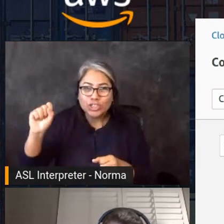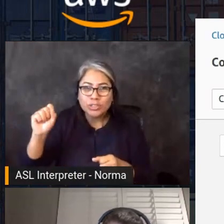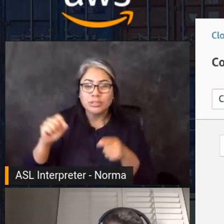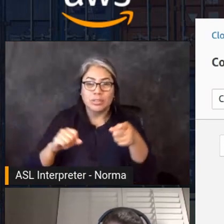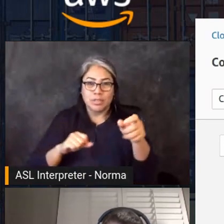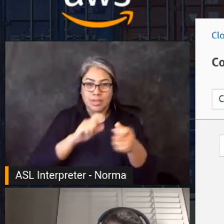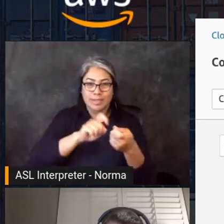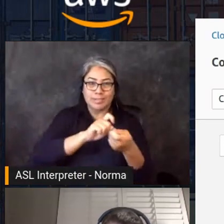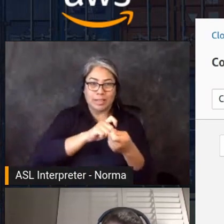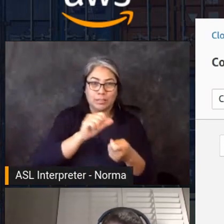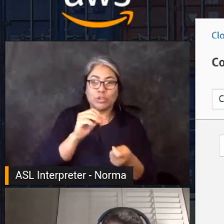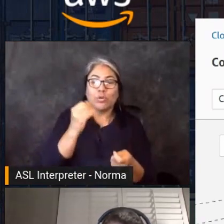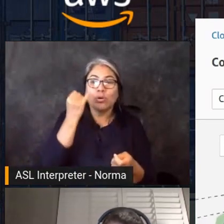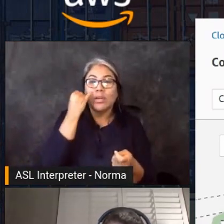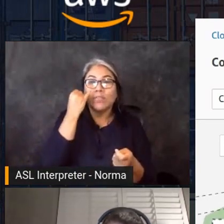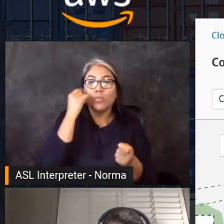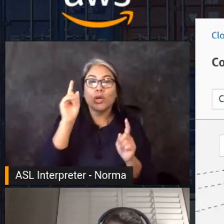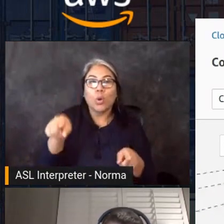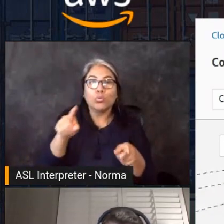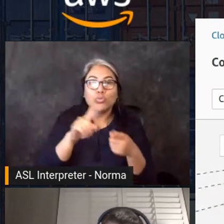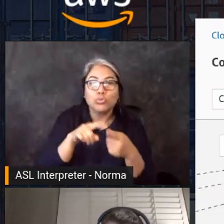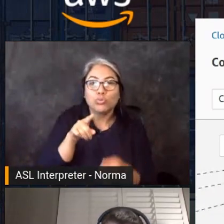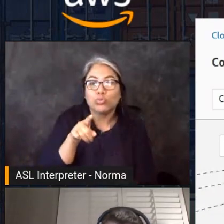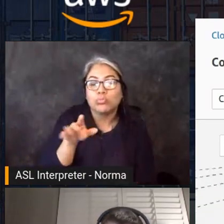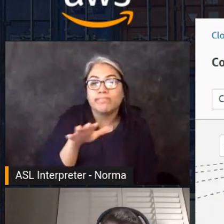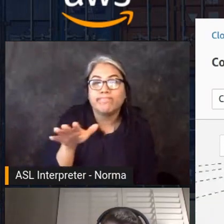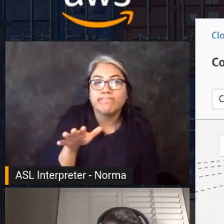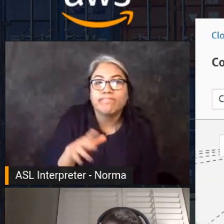exactly. So let's say if we go to